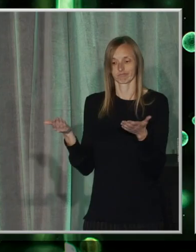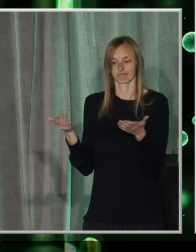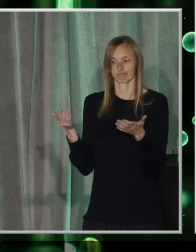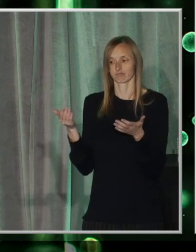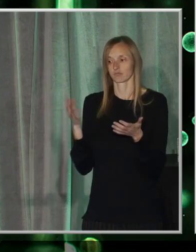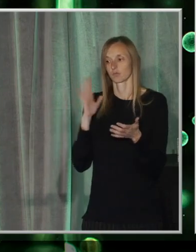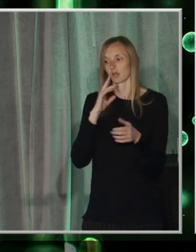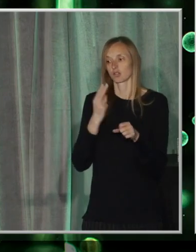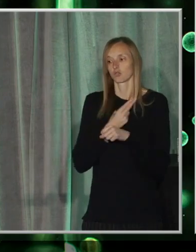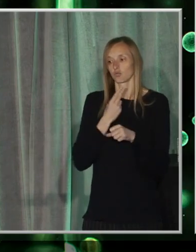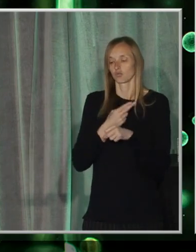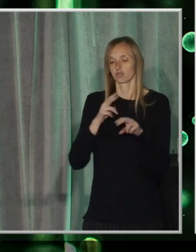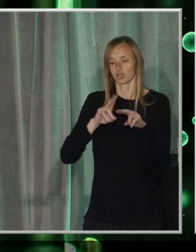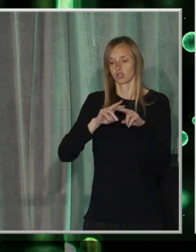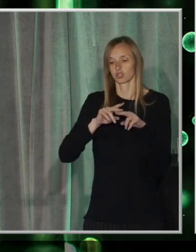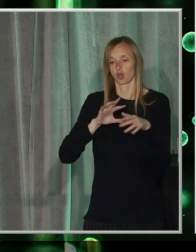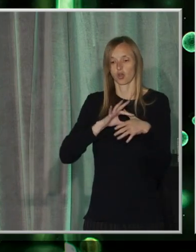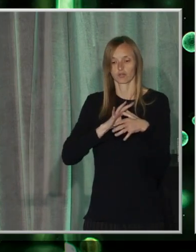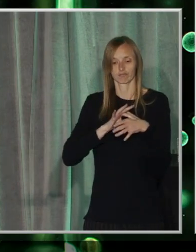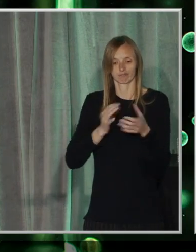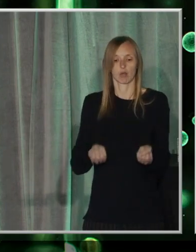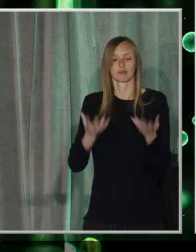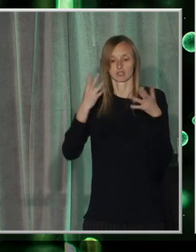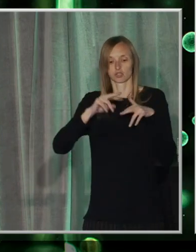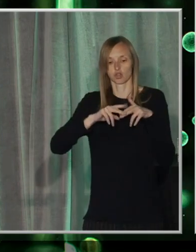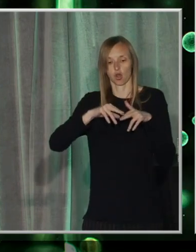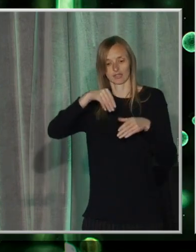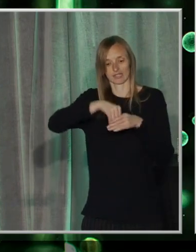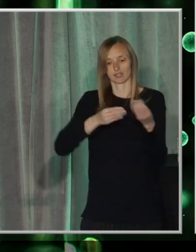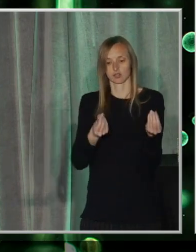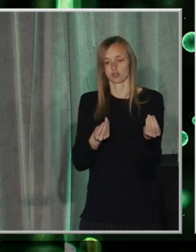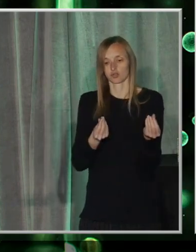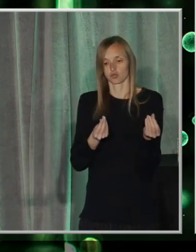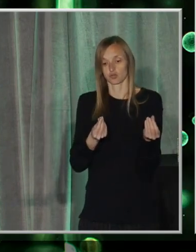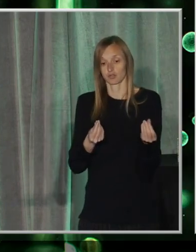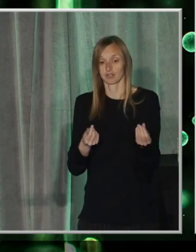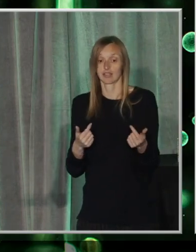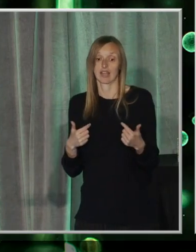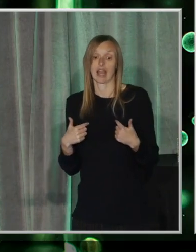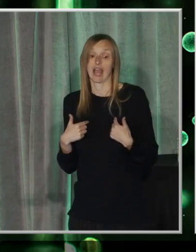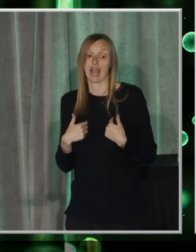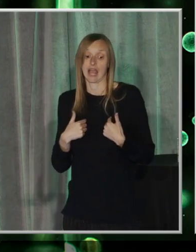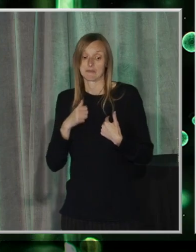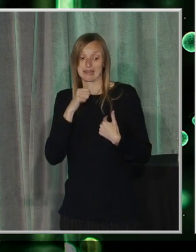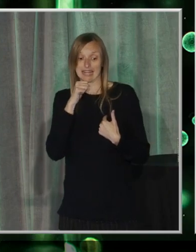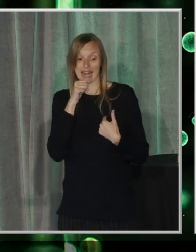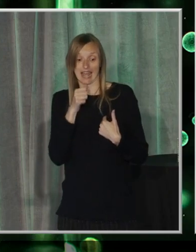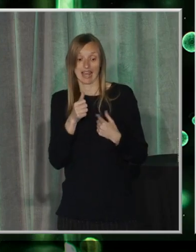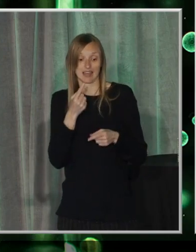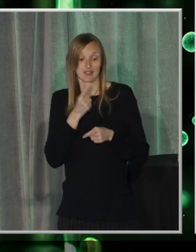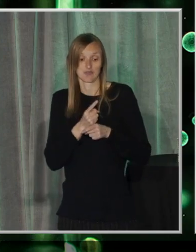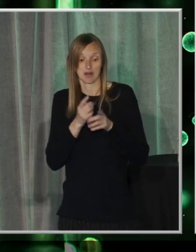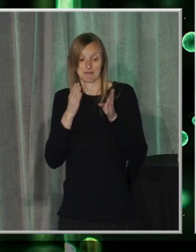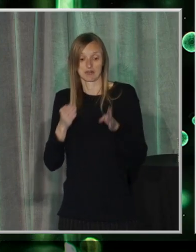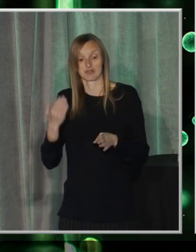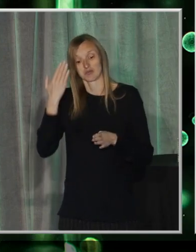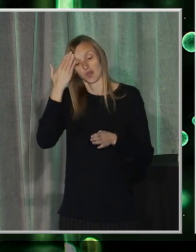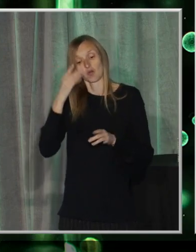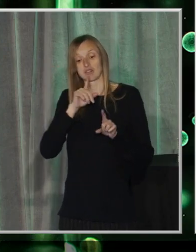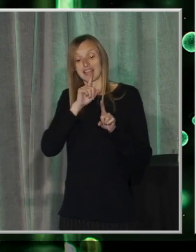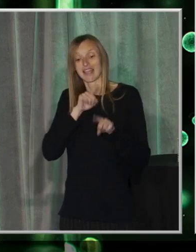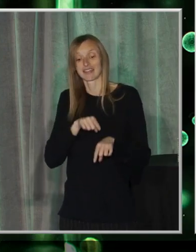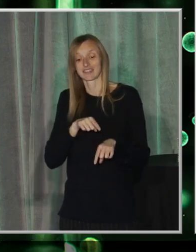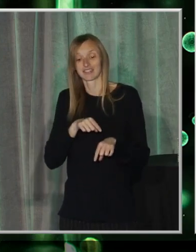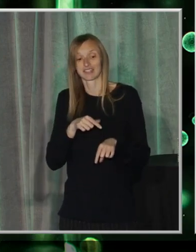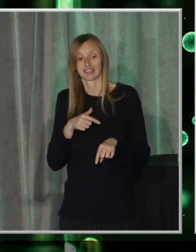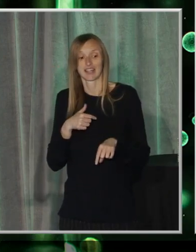reduce salt content. Right. I'm not the person who would be able to answer that question, because I'm